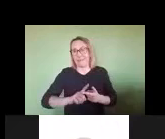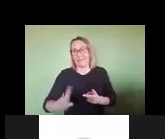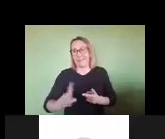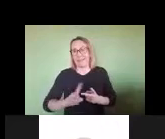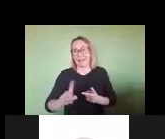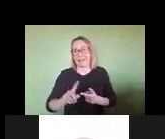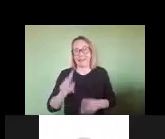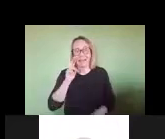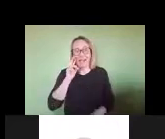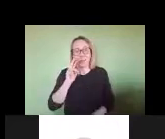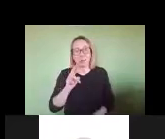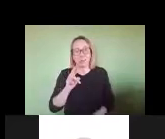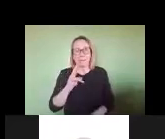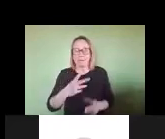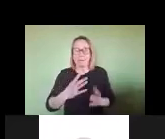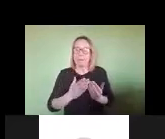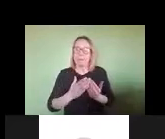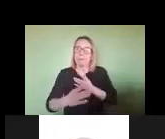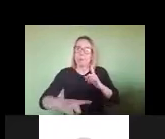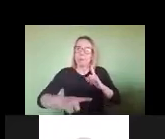people getting more positive through